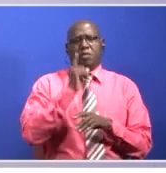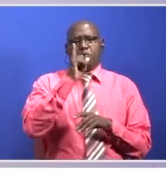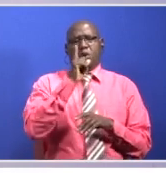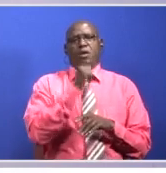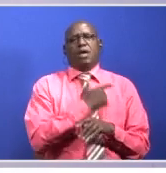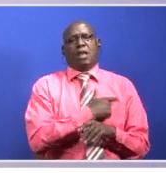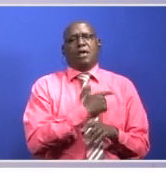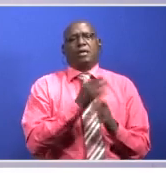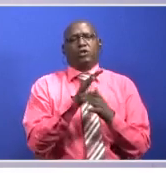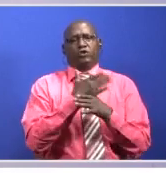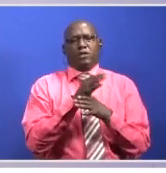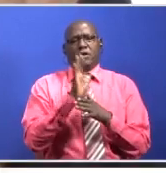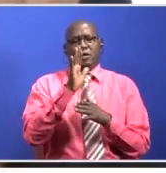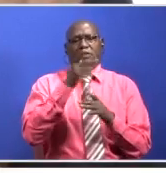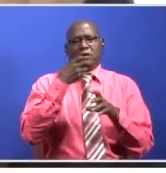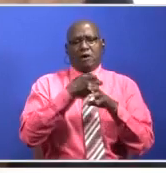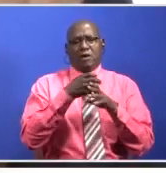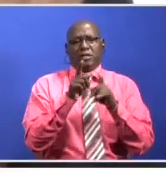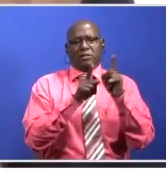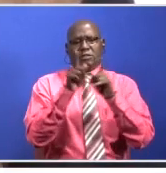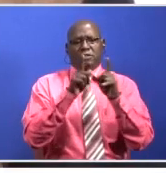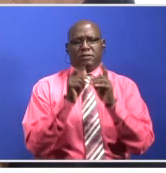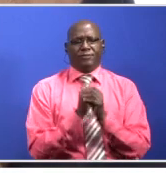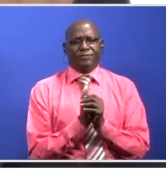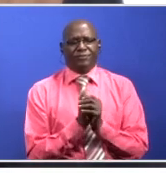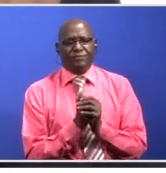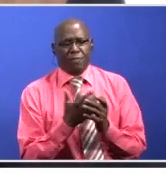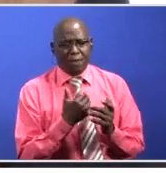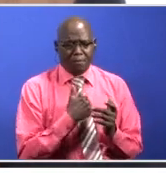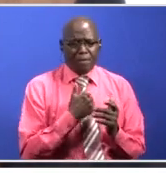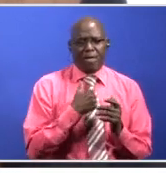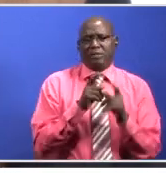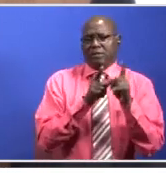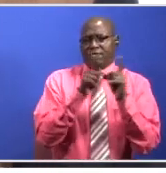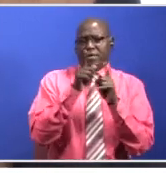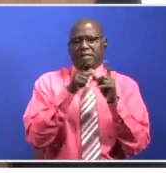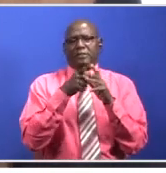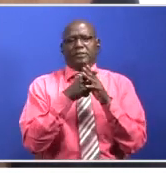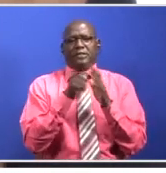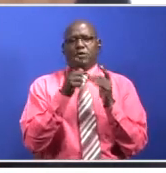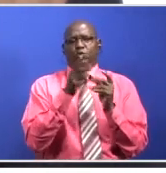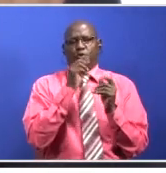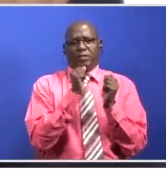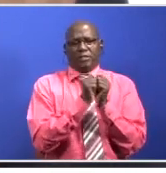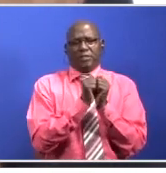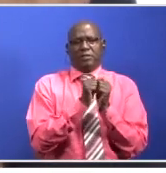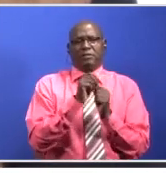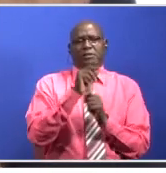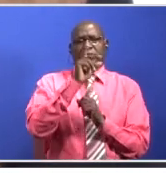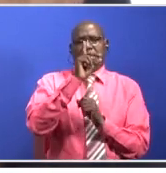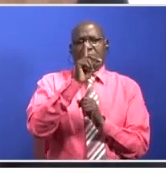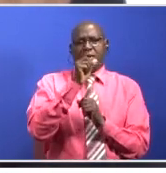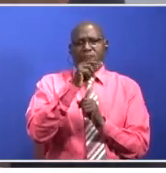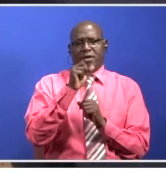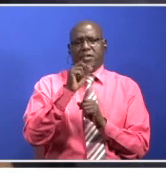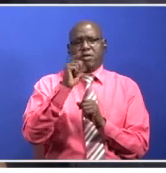shares with us his tough journey. Safari yangu nilianza 2010. David Thuo Mwanyura never thought man